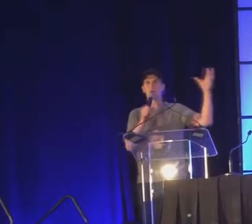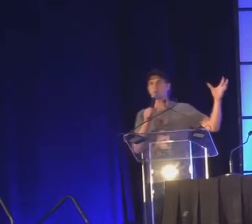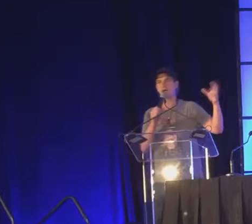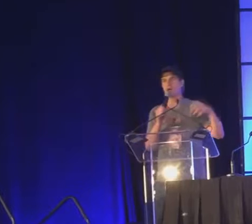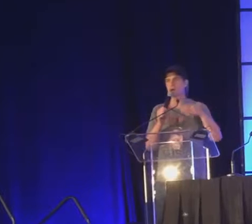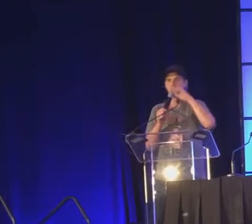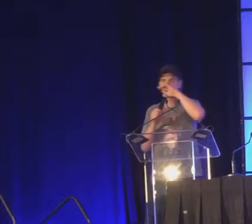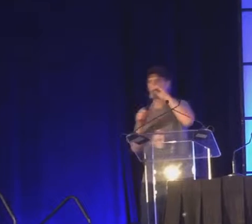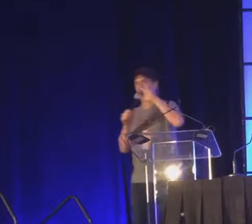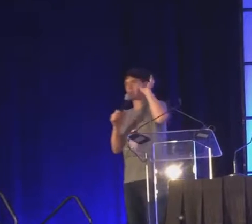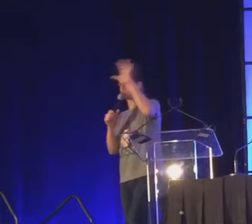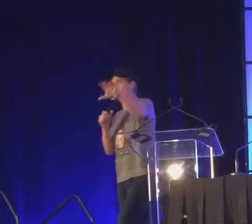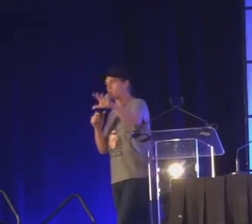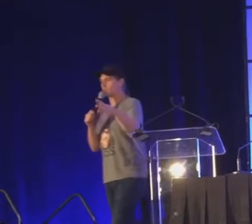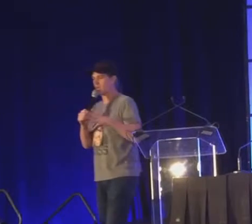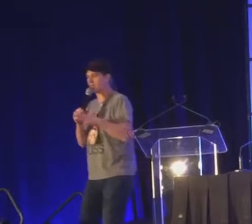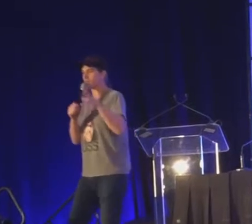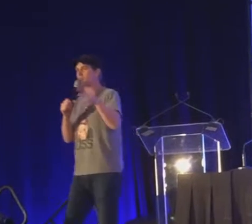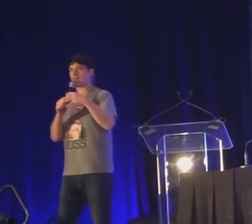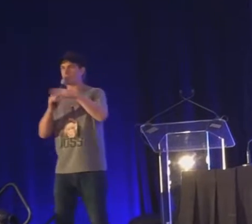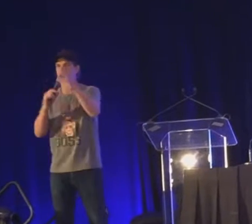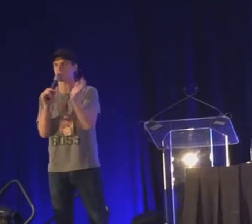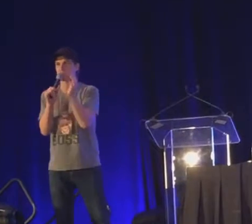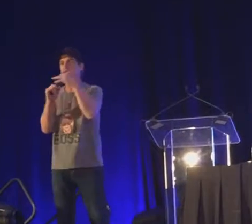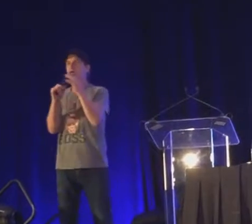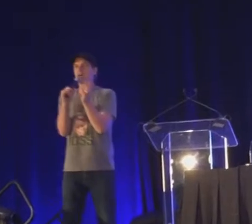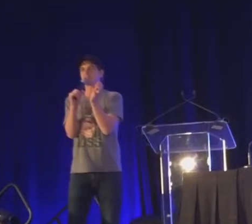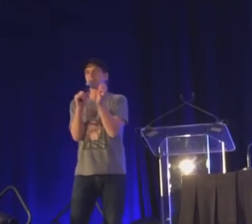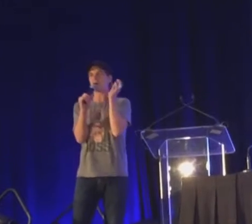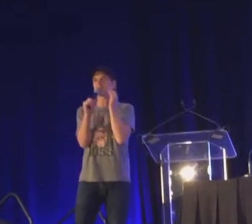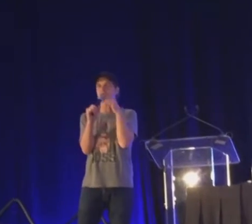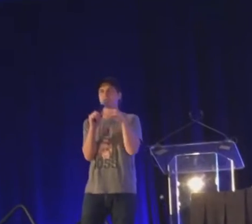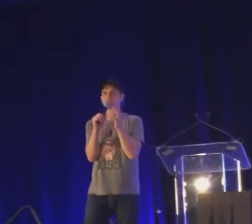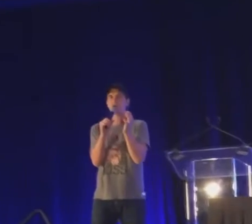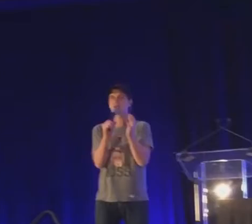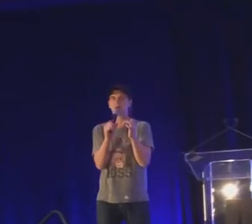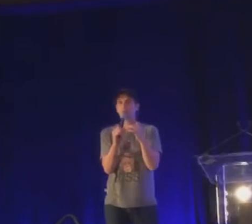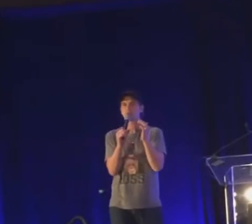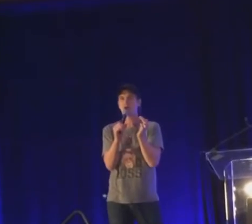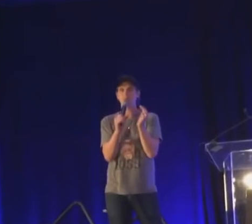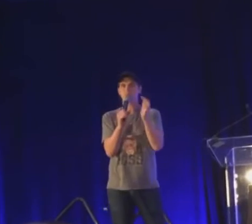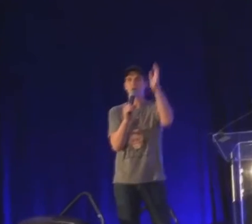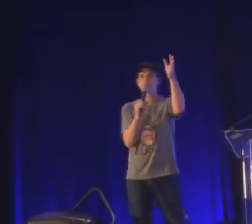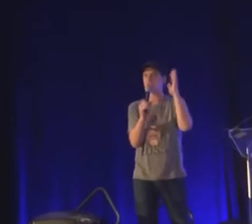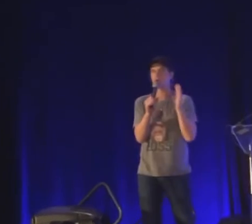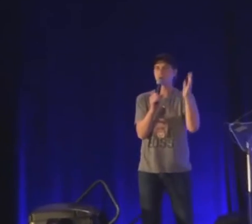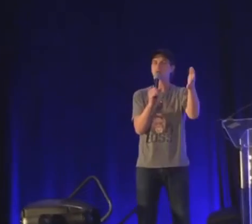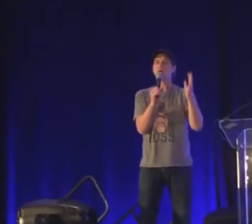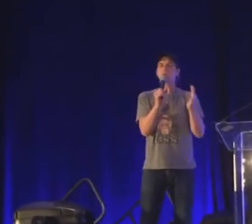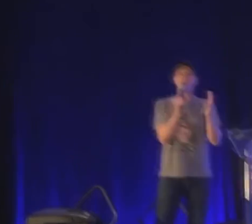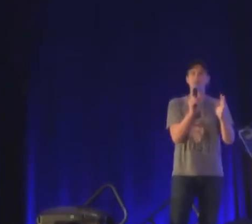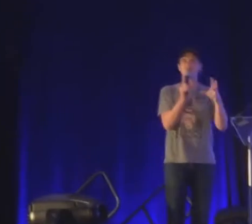all staying in a hotel, and we were out in Minnesota, which I had never been out of New Jersey, except I had taken the train like a couple times up to